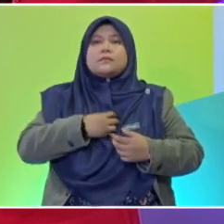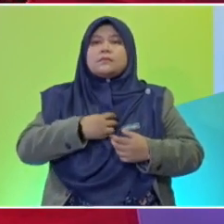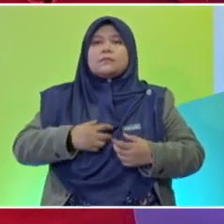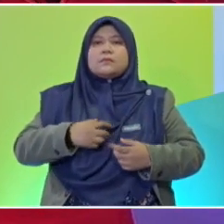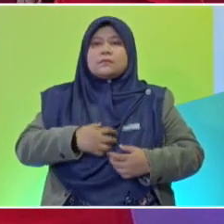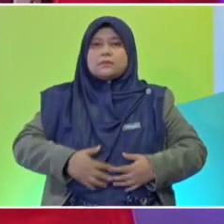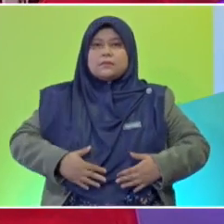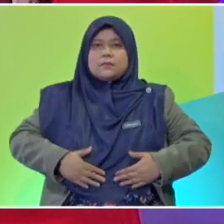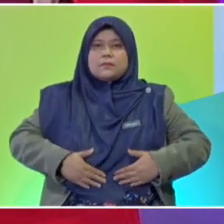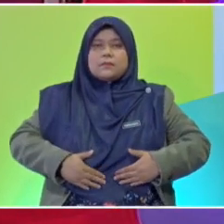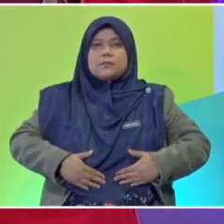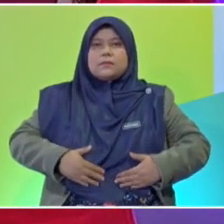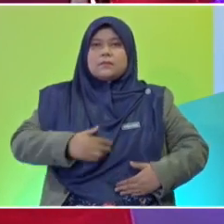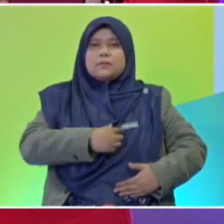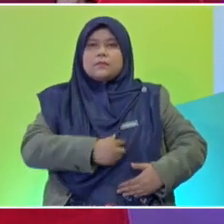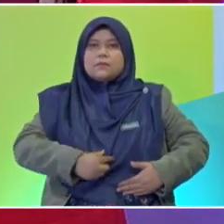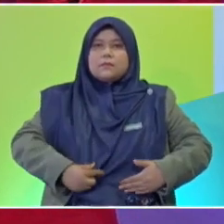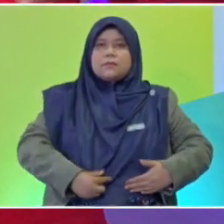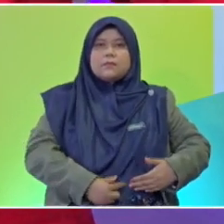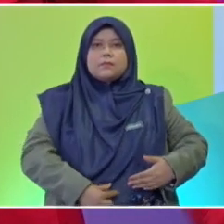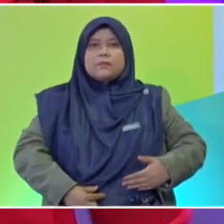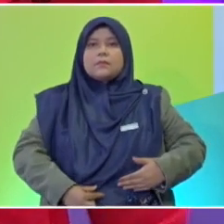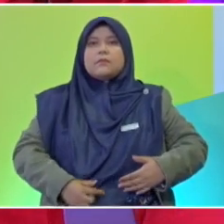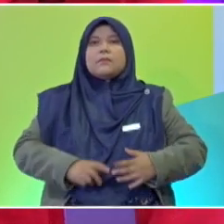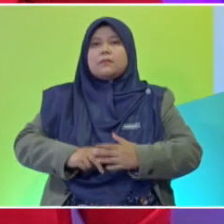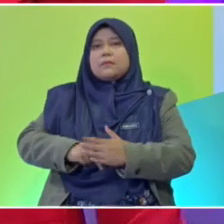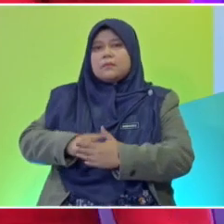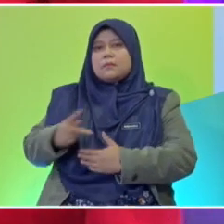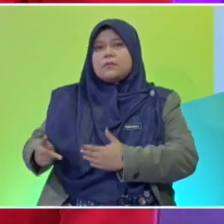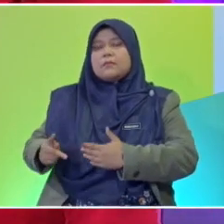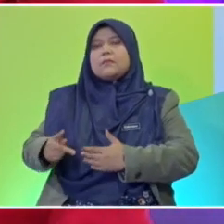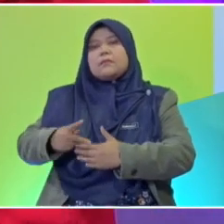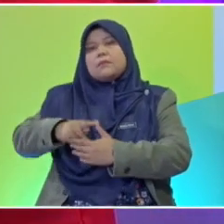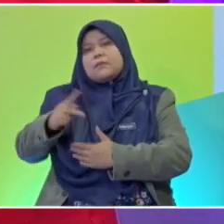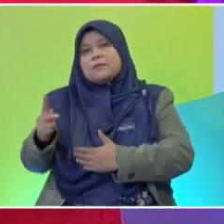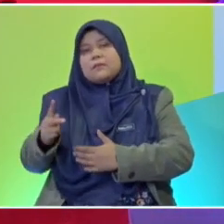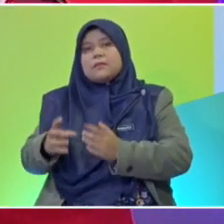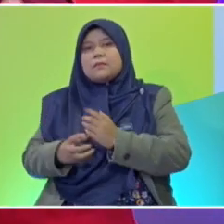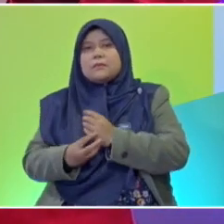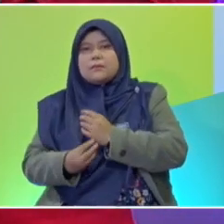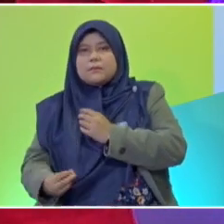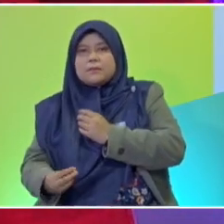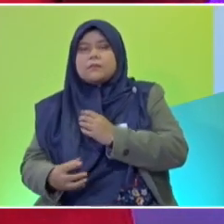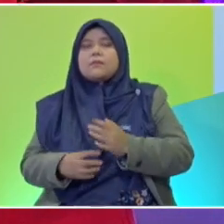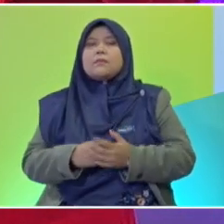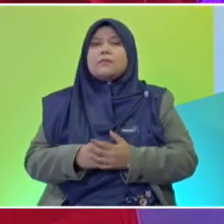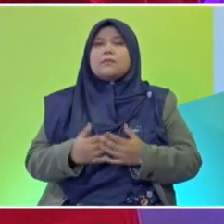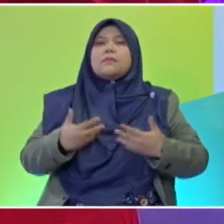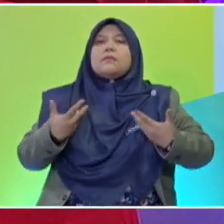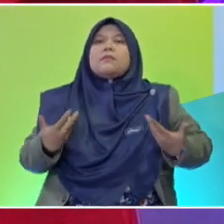stomach and intestines, and also it will go out through the anus. But